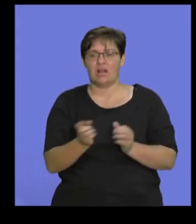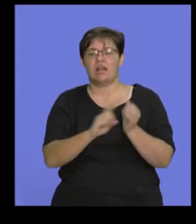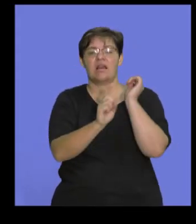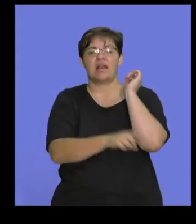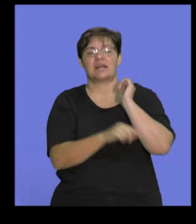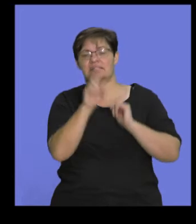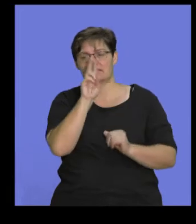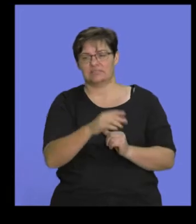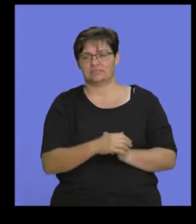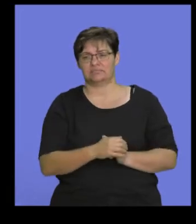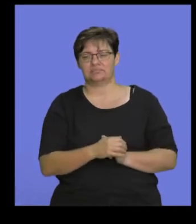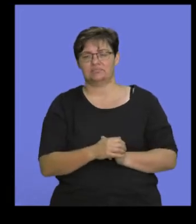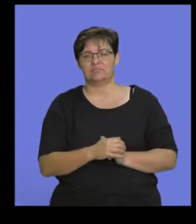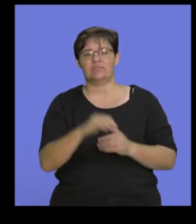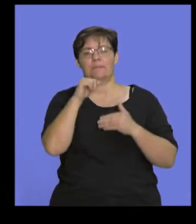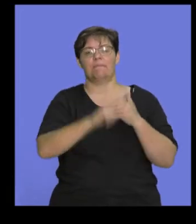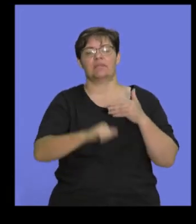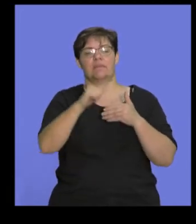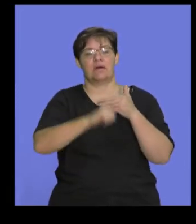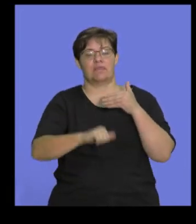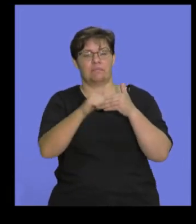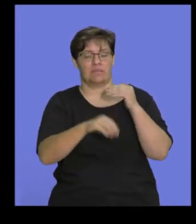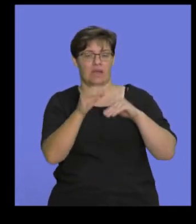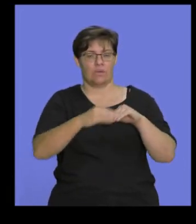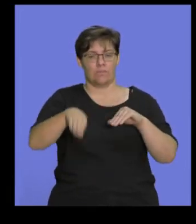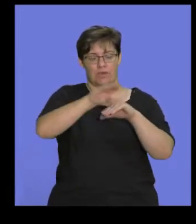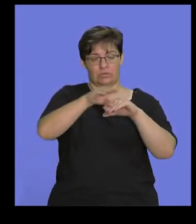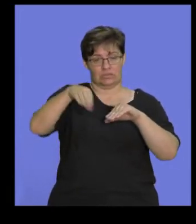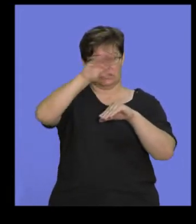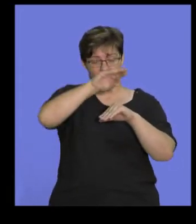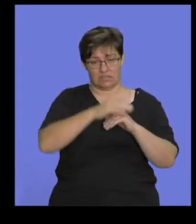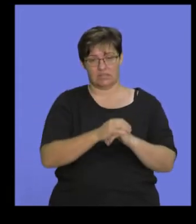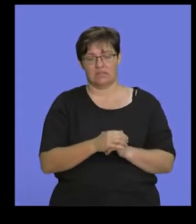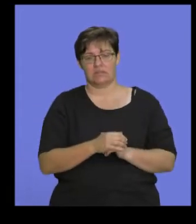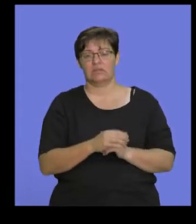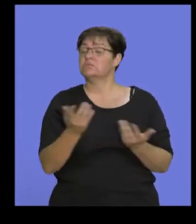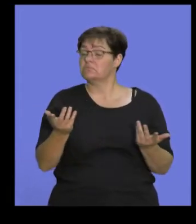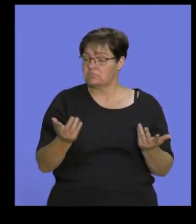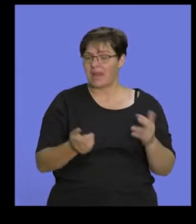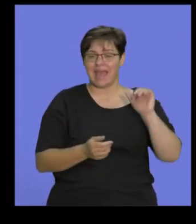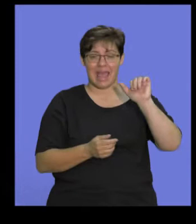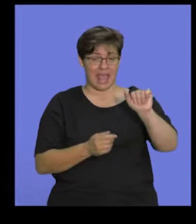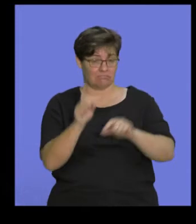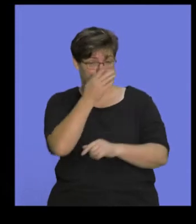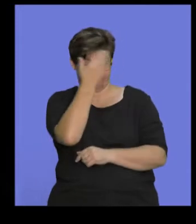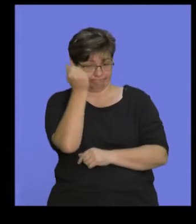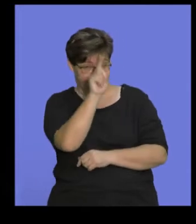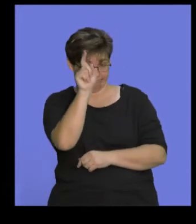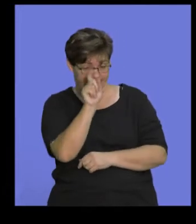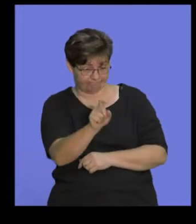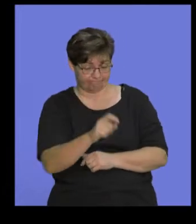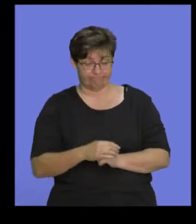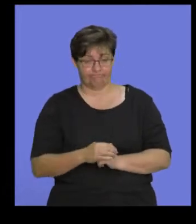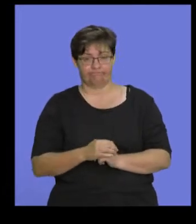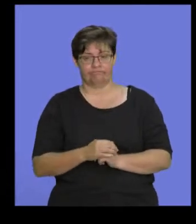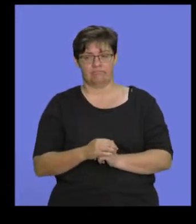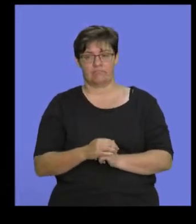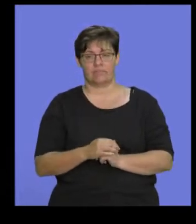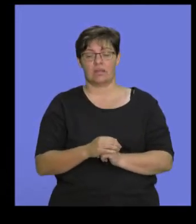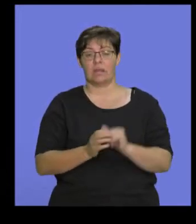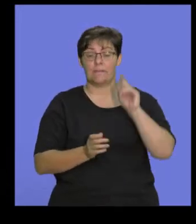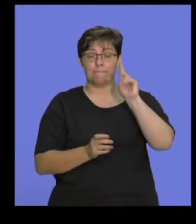consideration. Let's look at the last one now. The last one is compounded monthly, so that means A is still a question